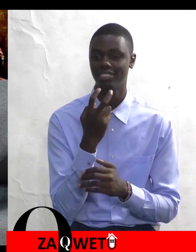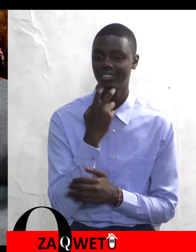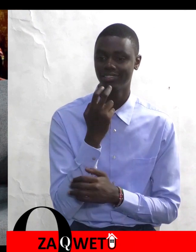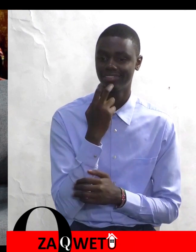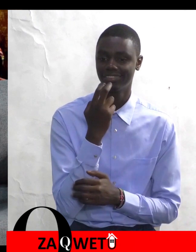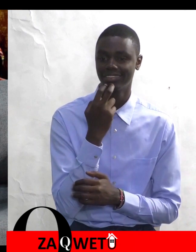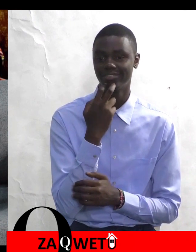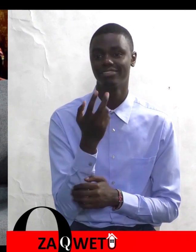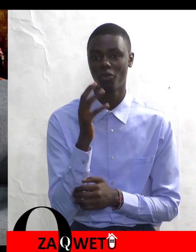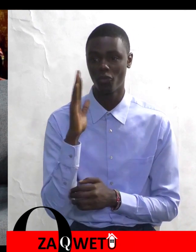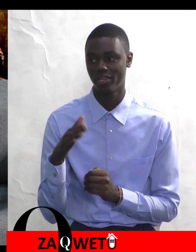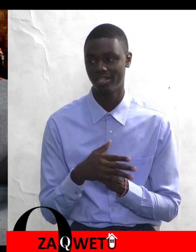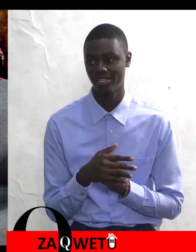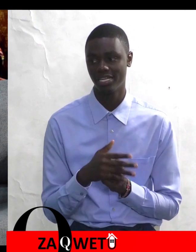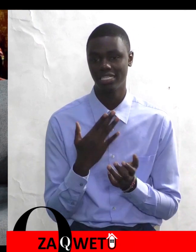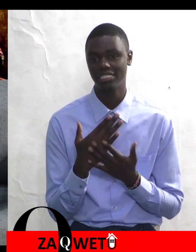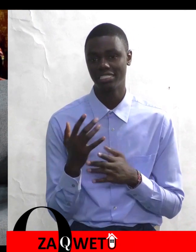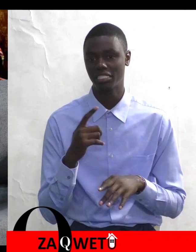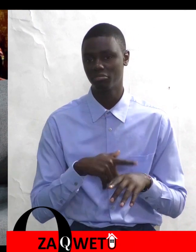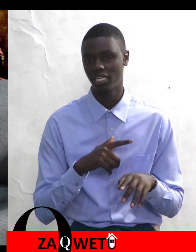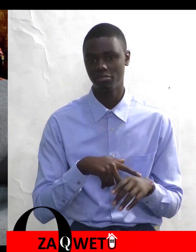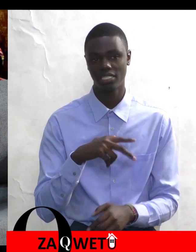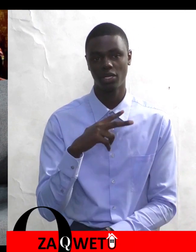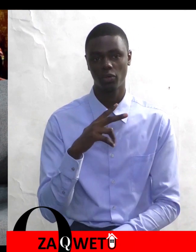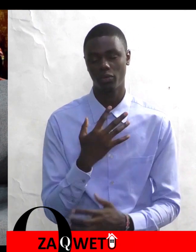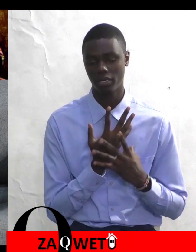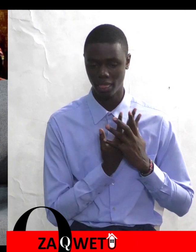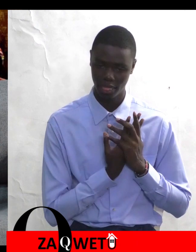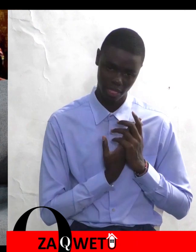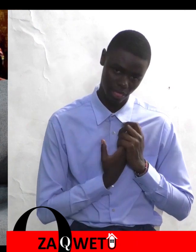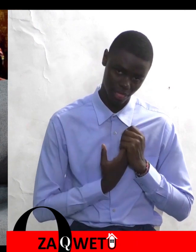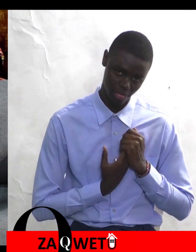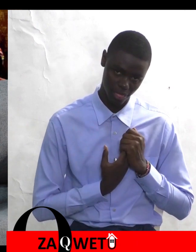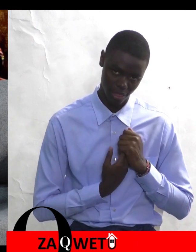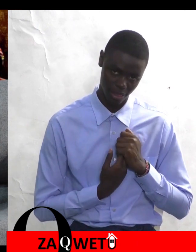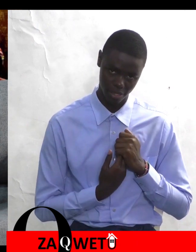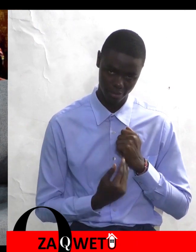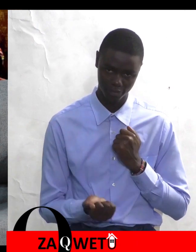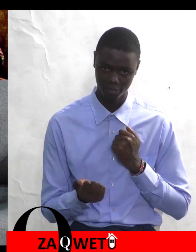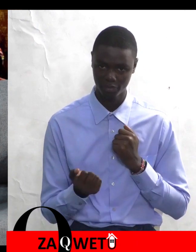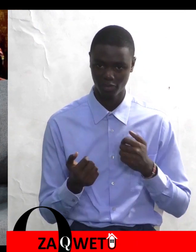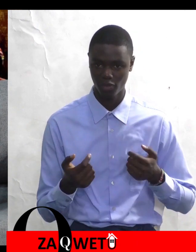they don't hide. Ata kucheka outrightly and that thing. Mm-hmm. Wasa zingine inakushusha.